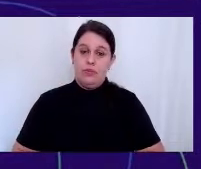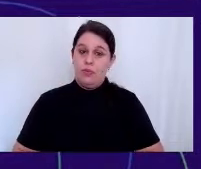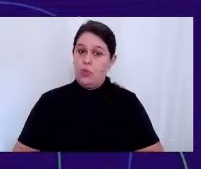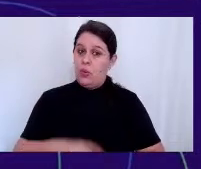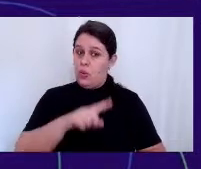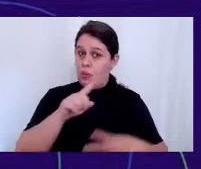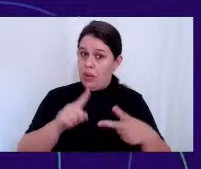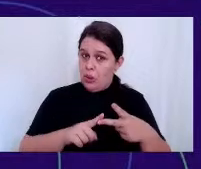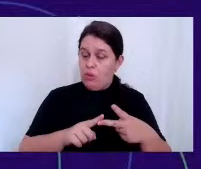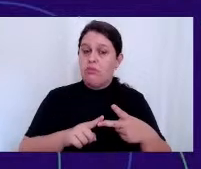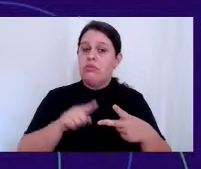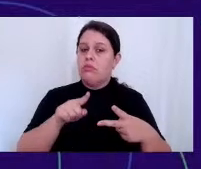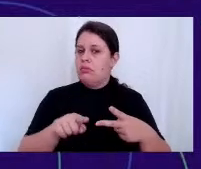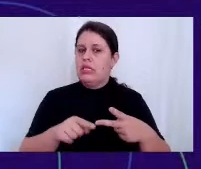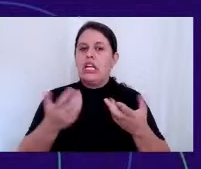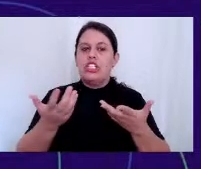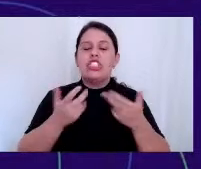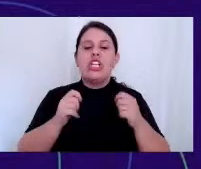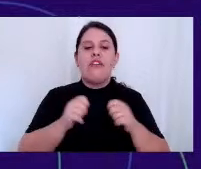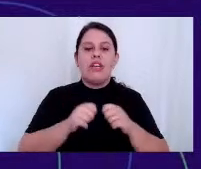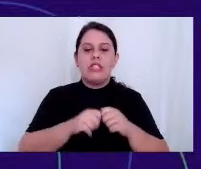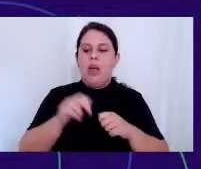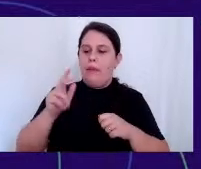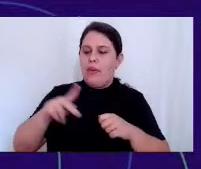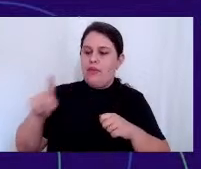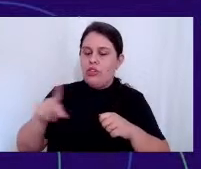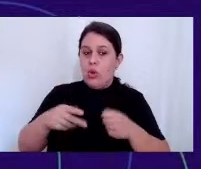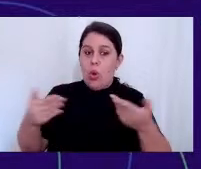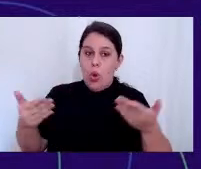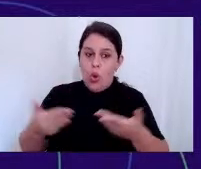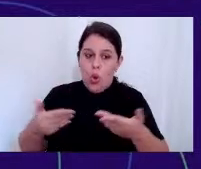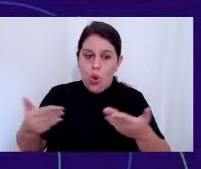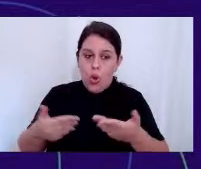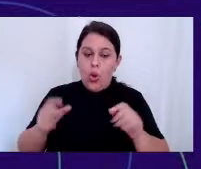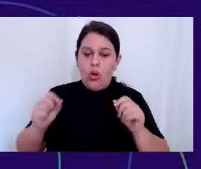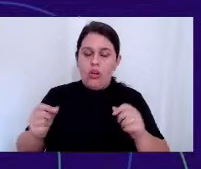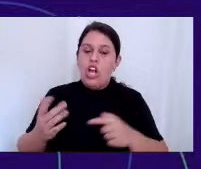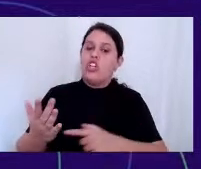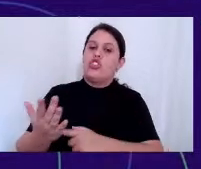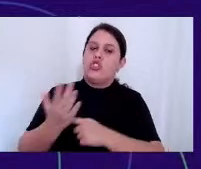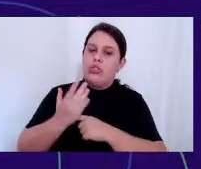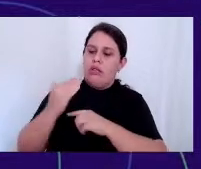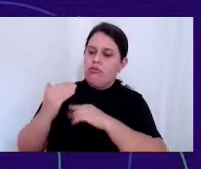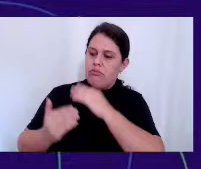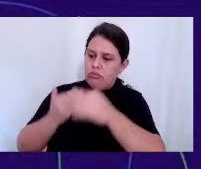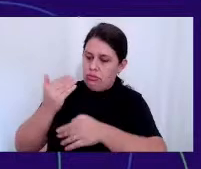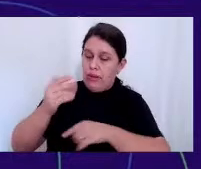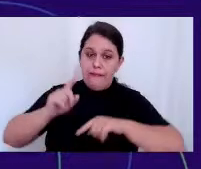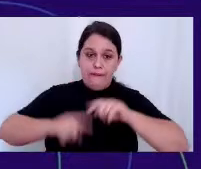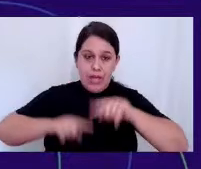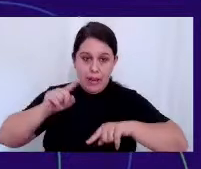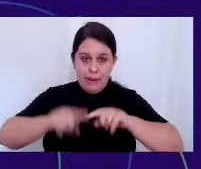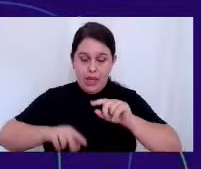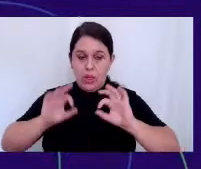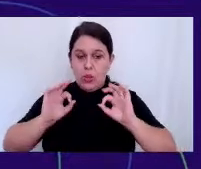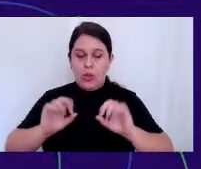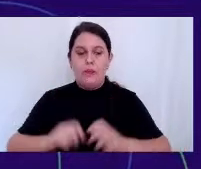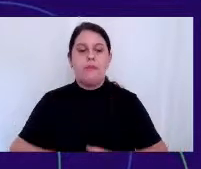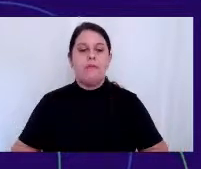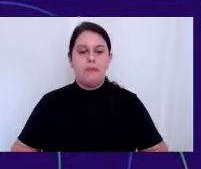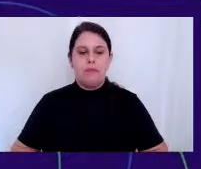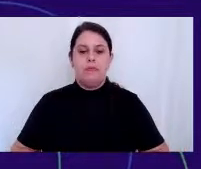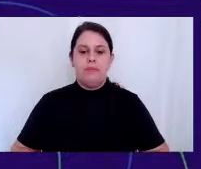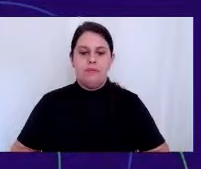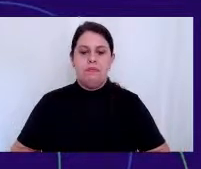viewing this today was to help them develop a toolkit, right? Just a kit, a toolbox where they have different techniques,